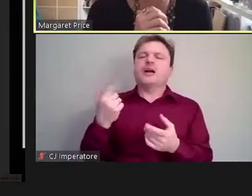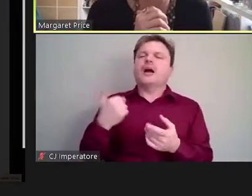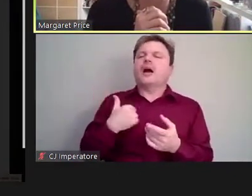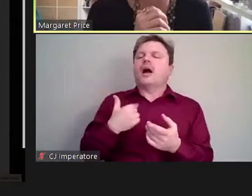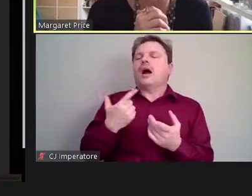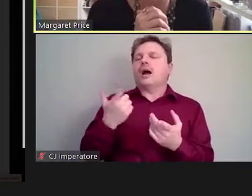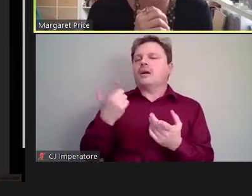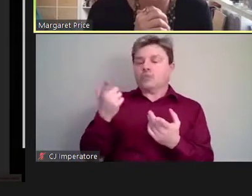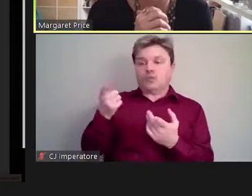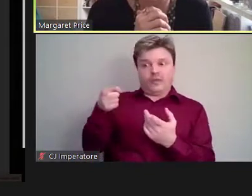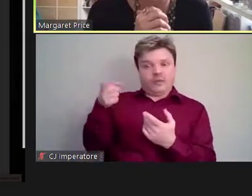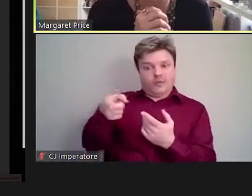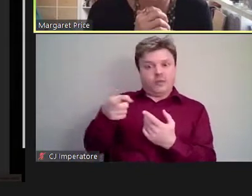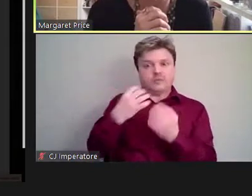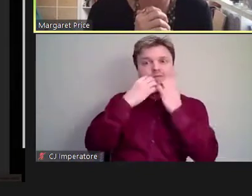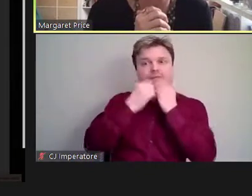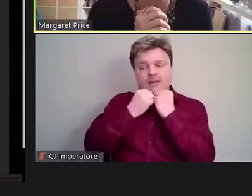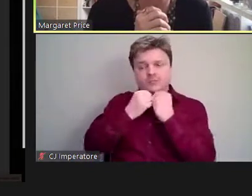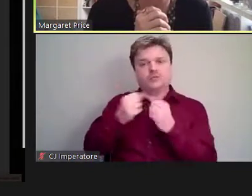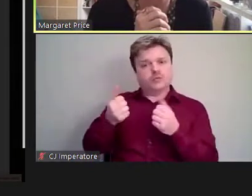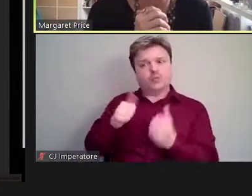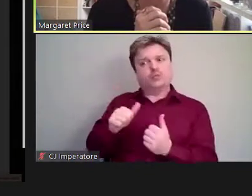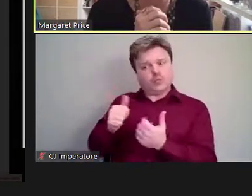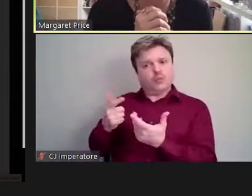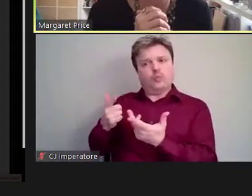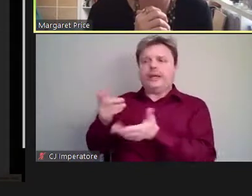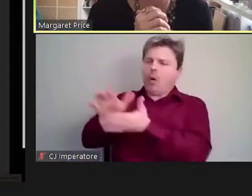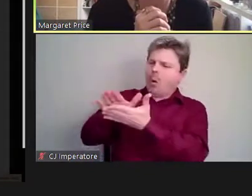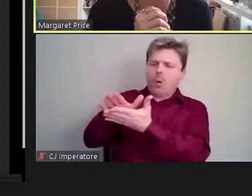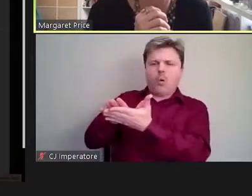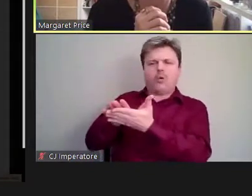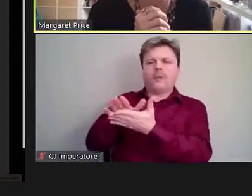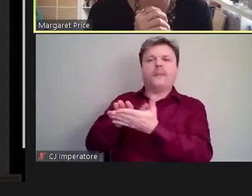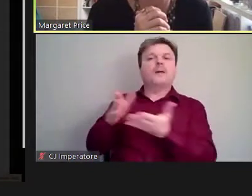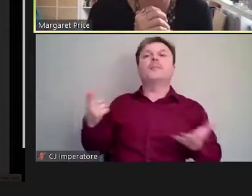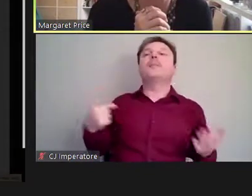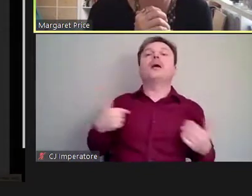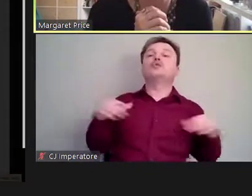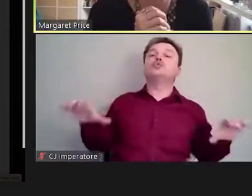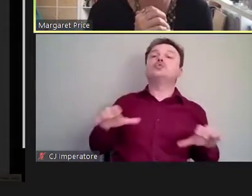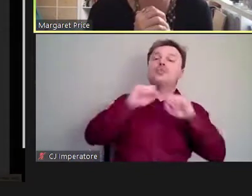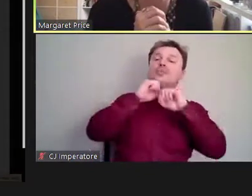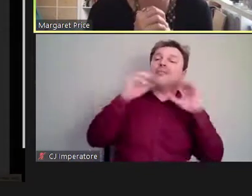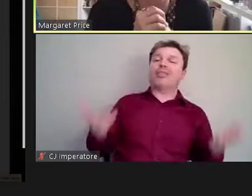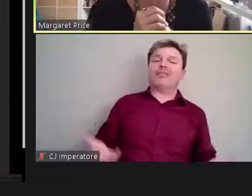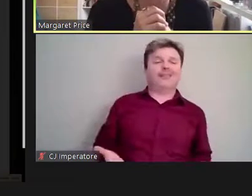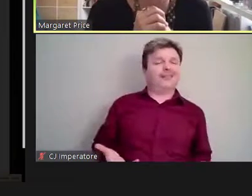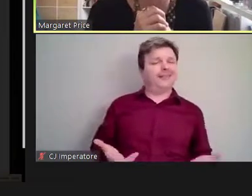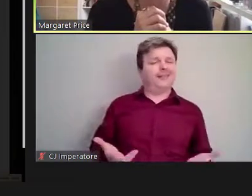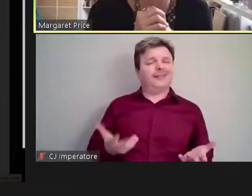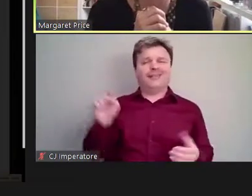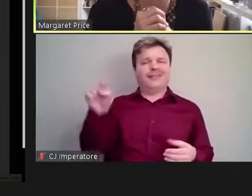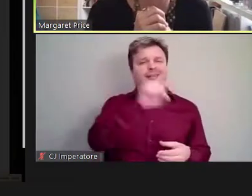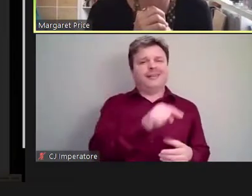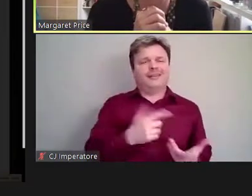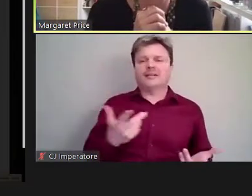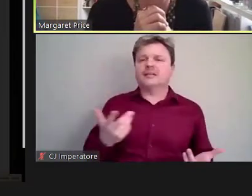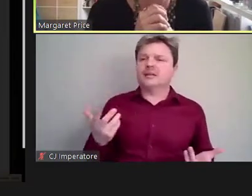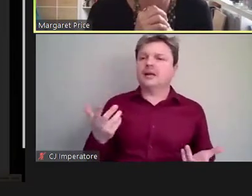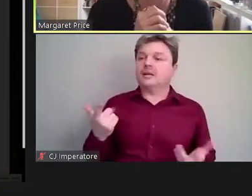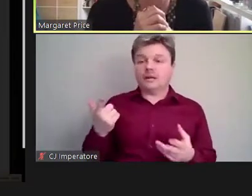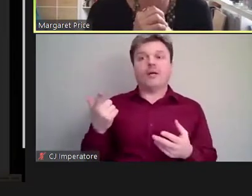but don't actually try to practice them in specific ways, in specific places, we end up celebrating